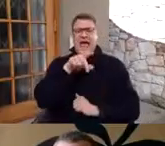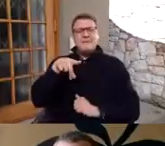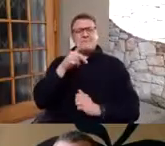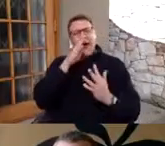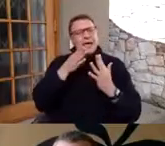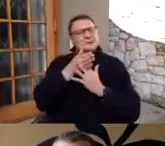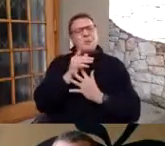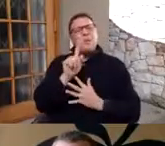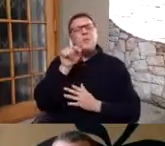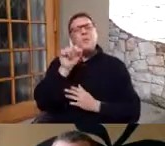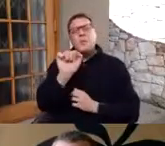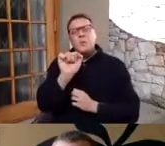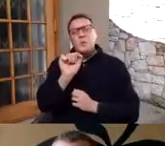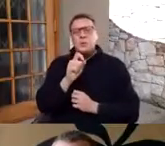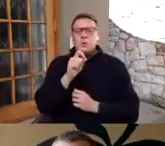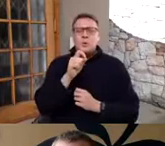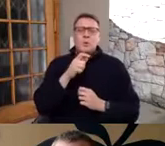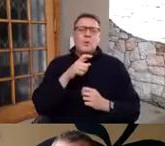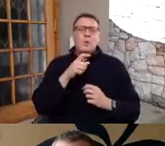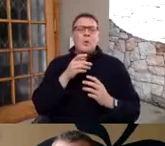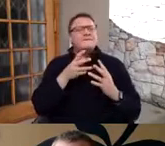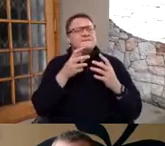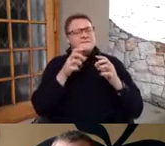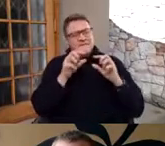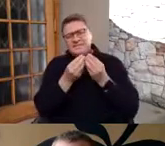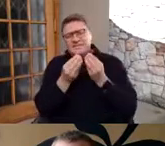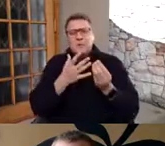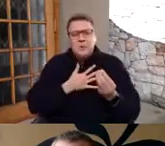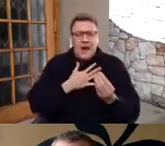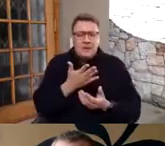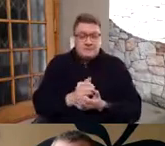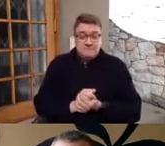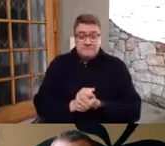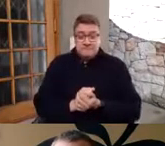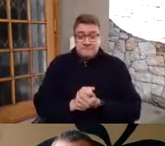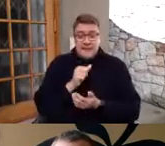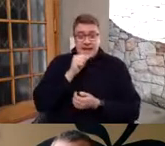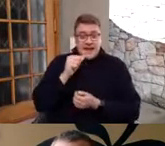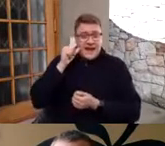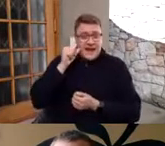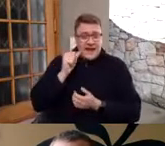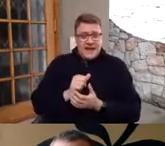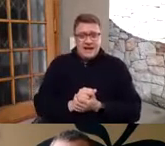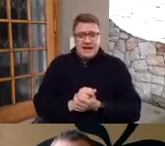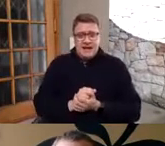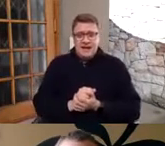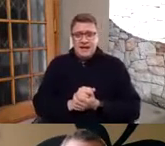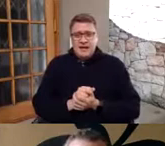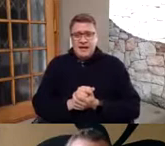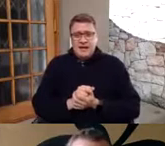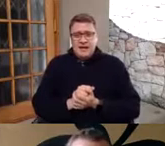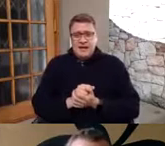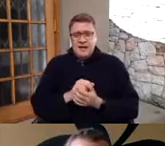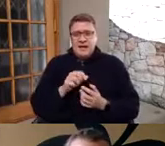or accessibility feature? Yes, definitely. As a teacher in the special needs school, working